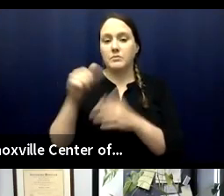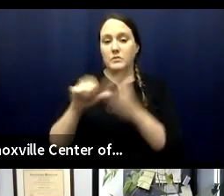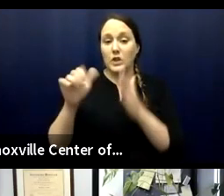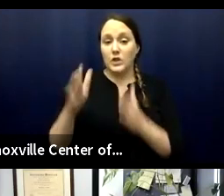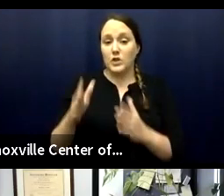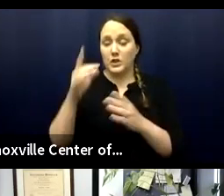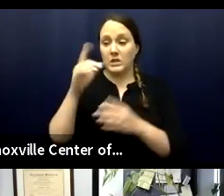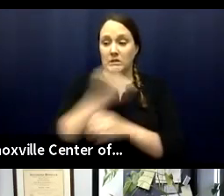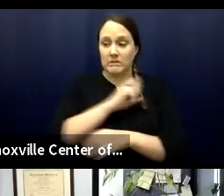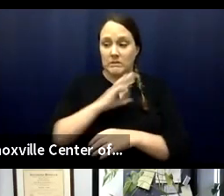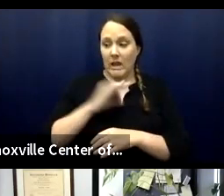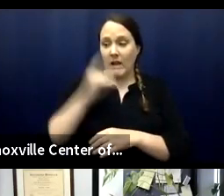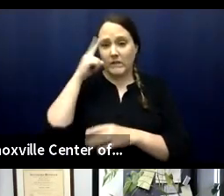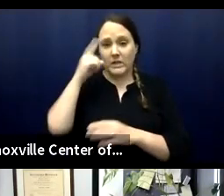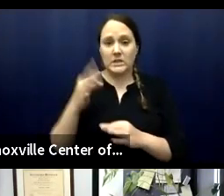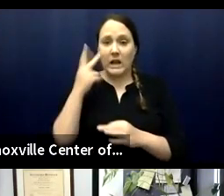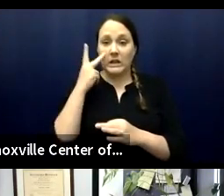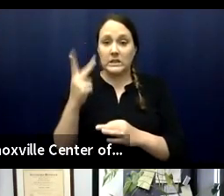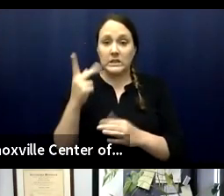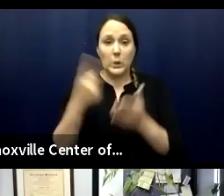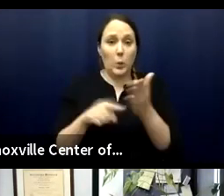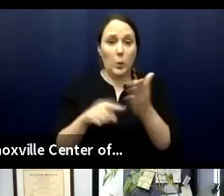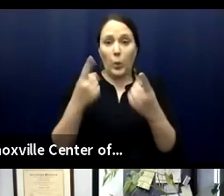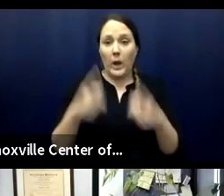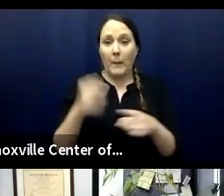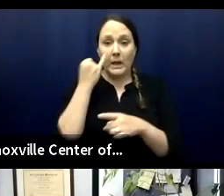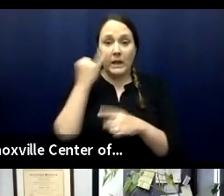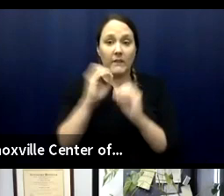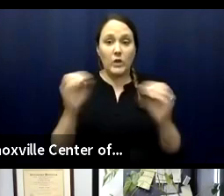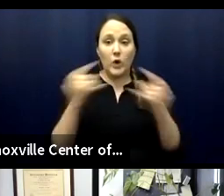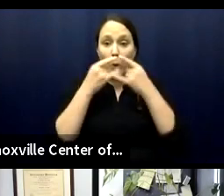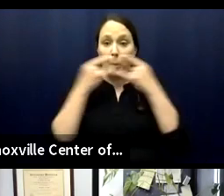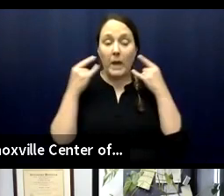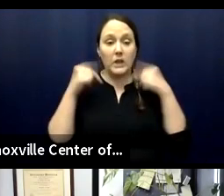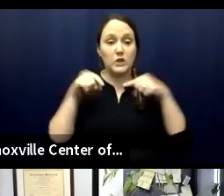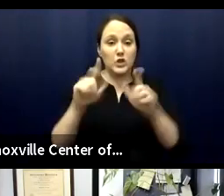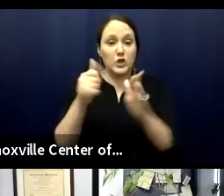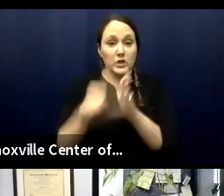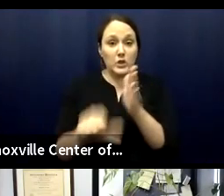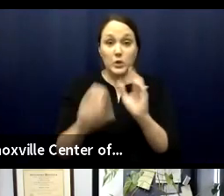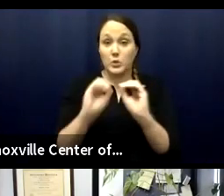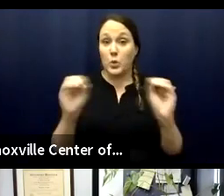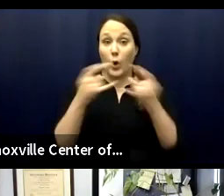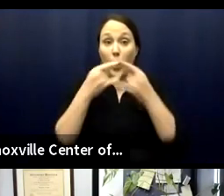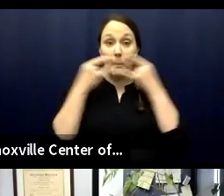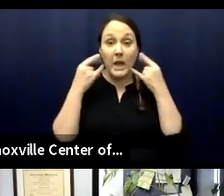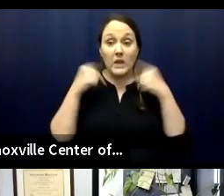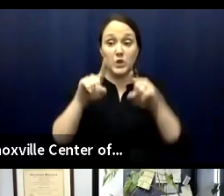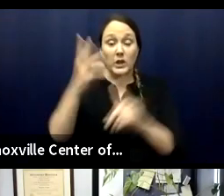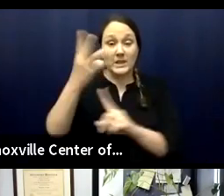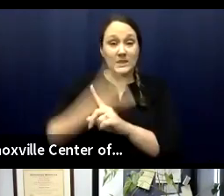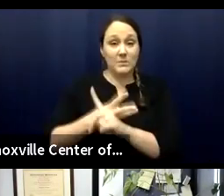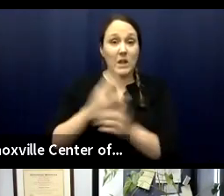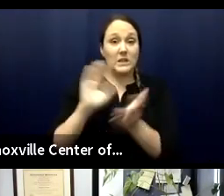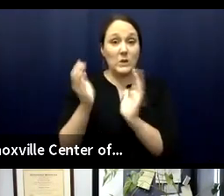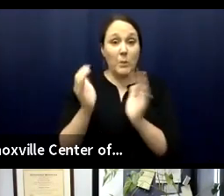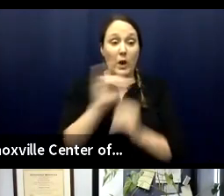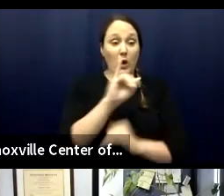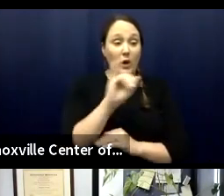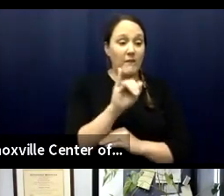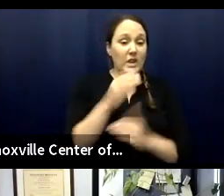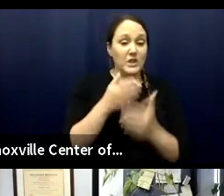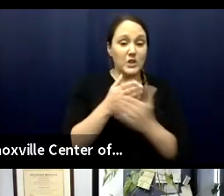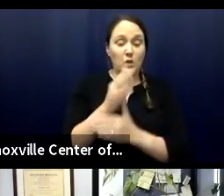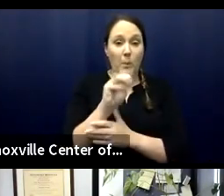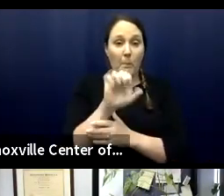to see what would happen if they did not wear masks during surgeries. They wore no masks for 6 months and compared the rate of surgical wound infections from March through August